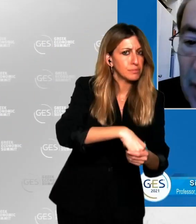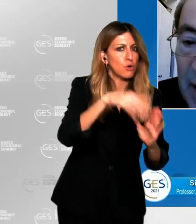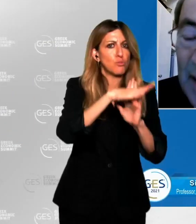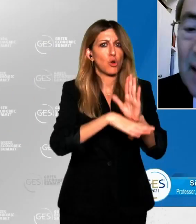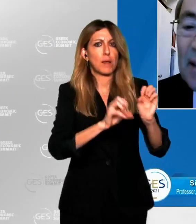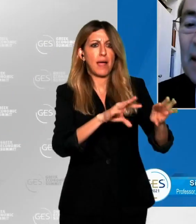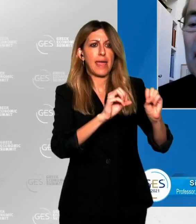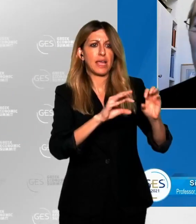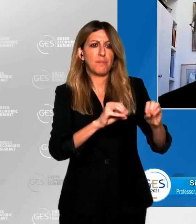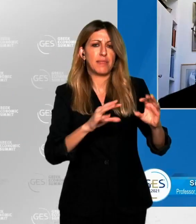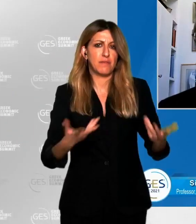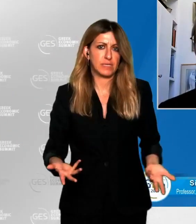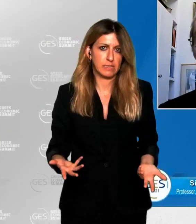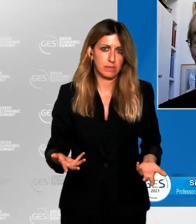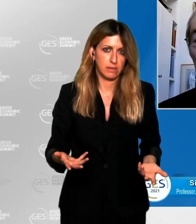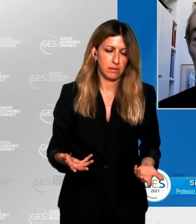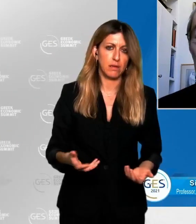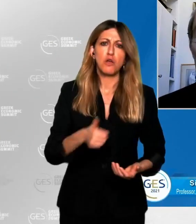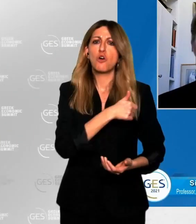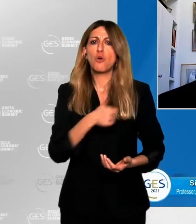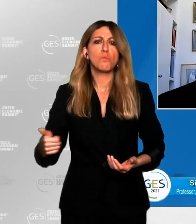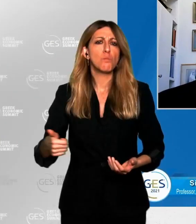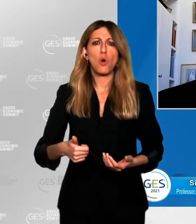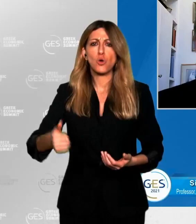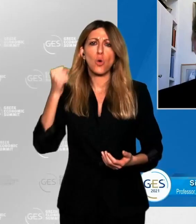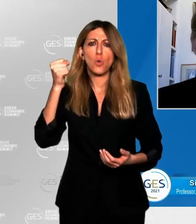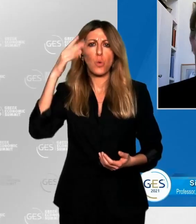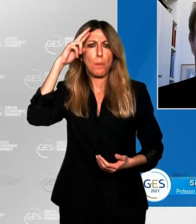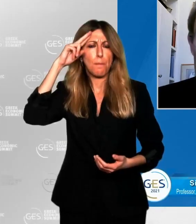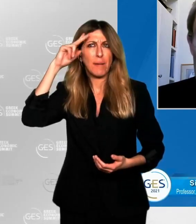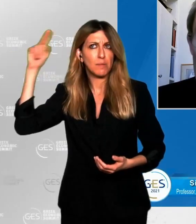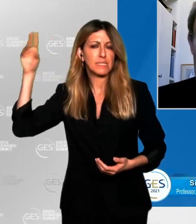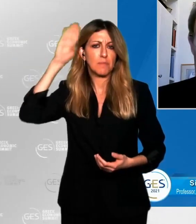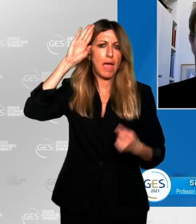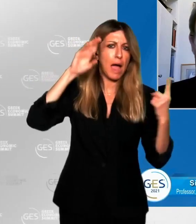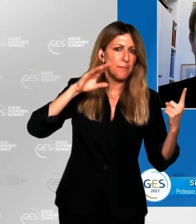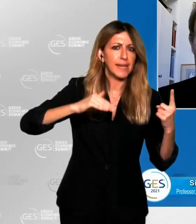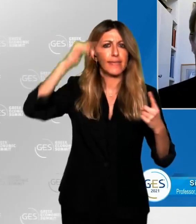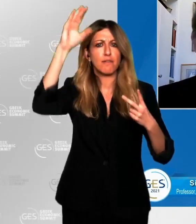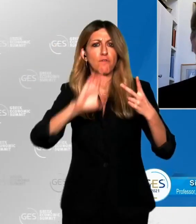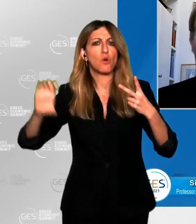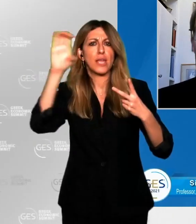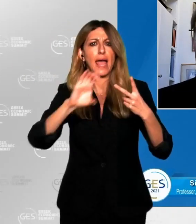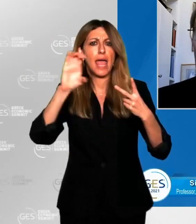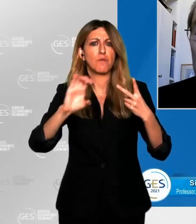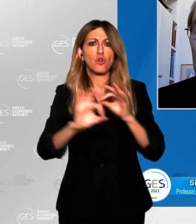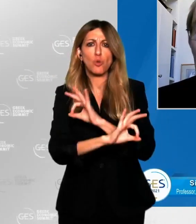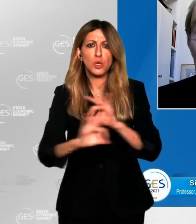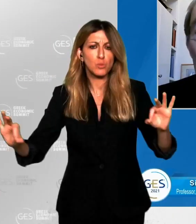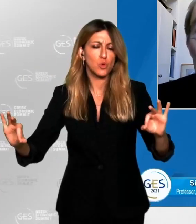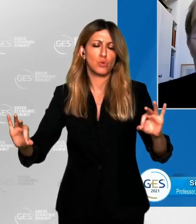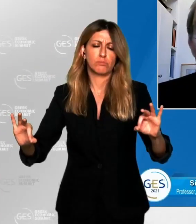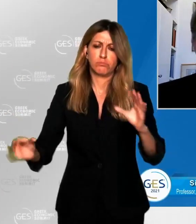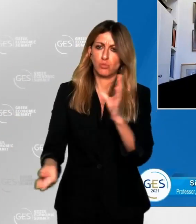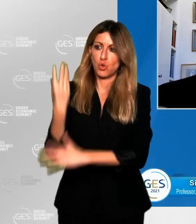US universities and some Northern European ones are doing well. We do need to do a lot more about that.